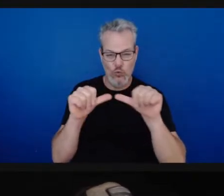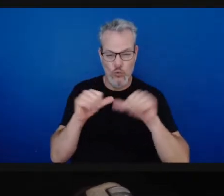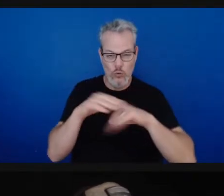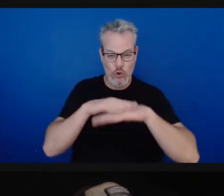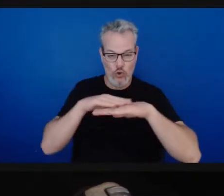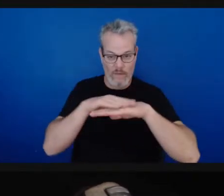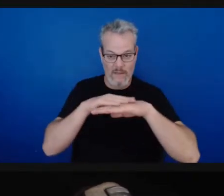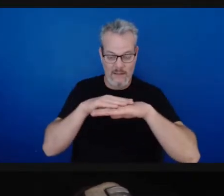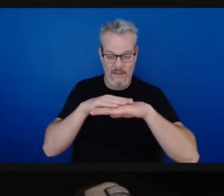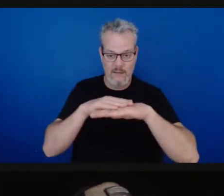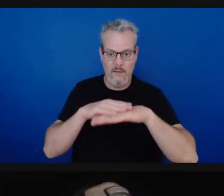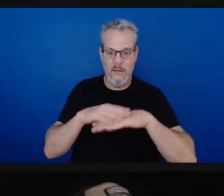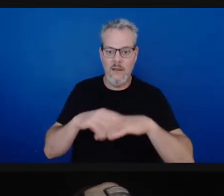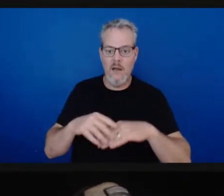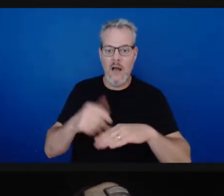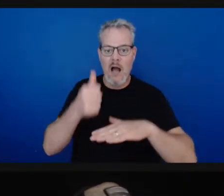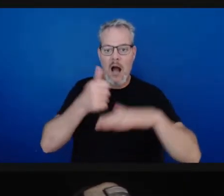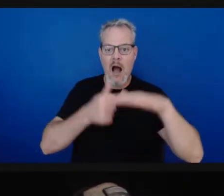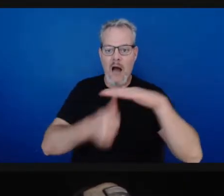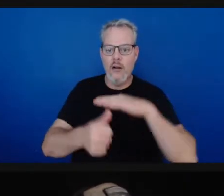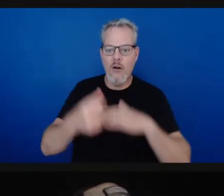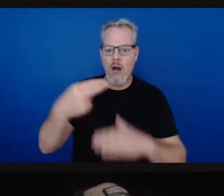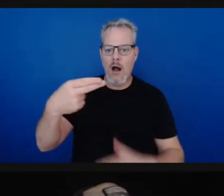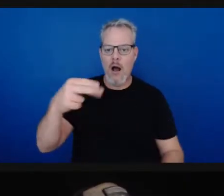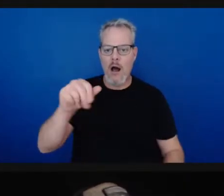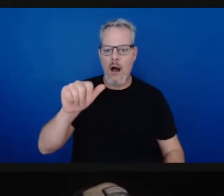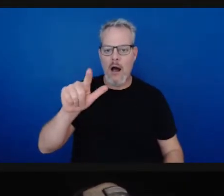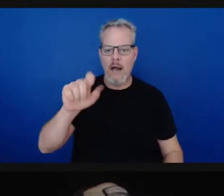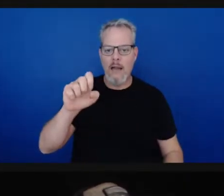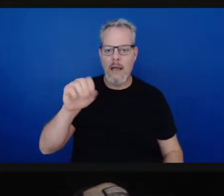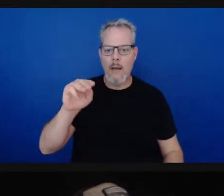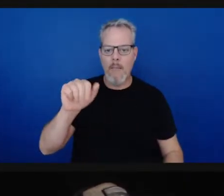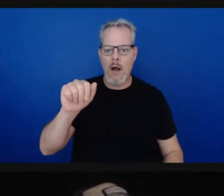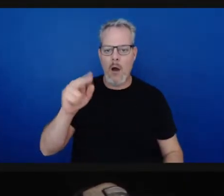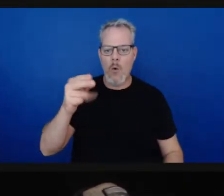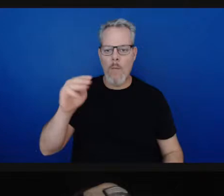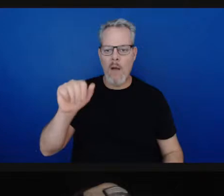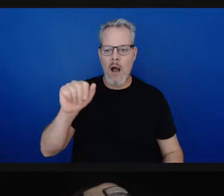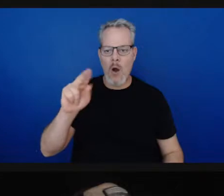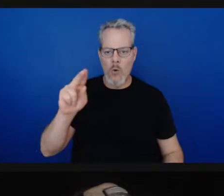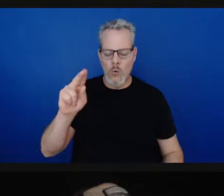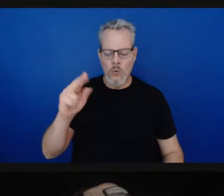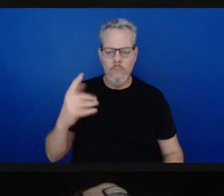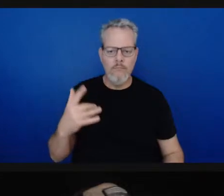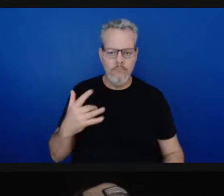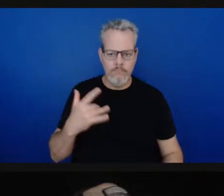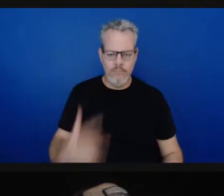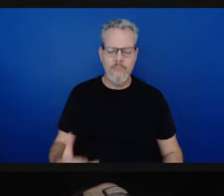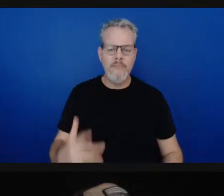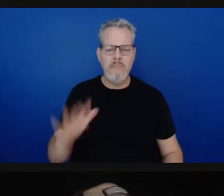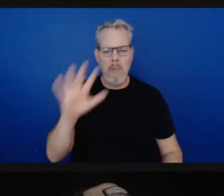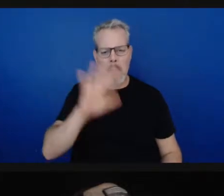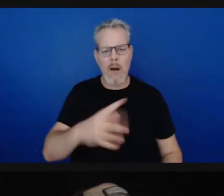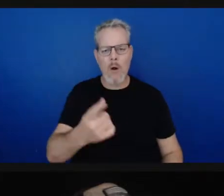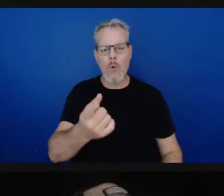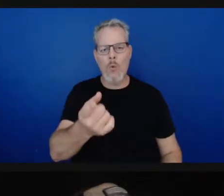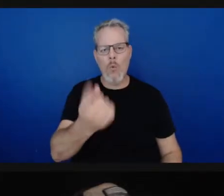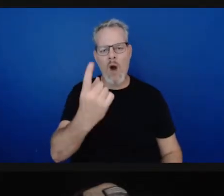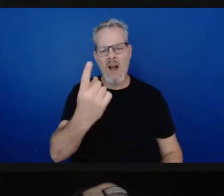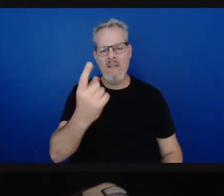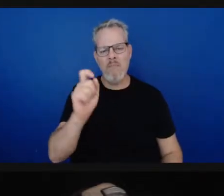shallow chamber under Halemaʻumaʻu is thought to be about 1.5 kilometers down in